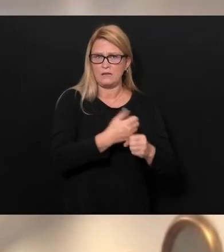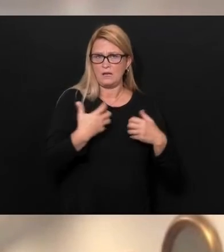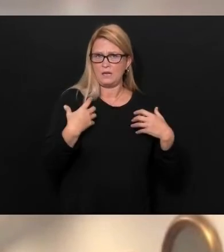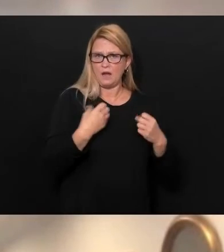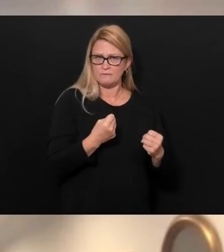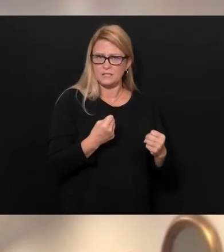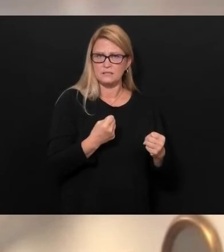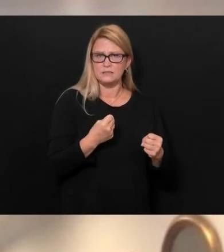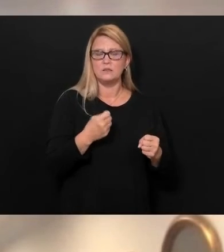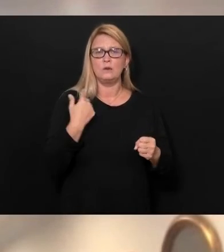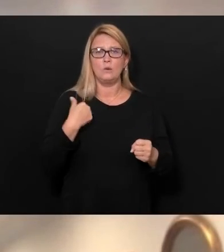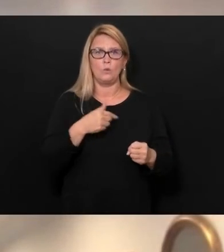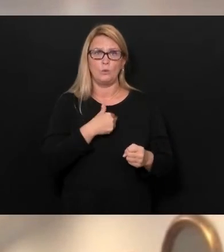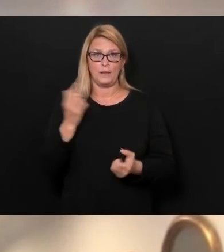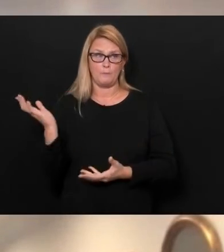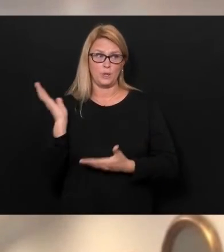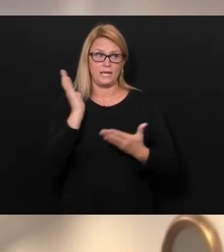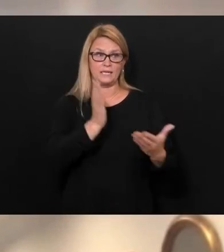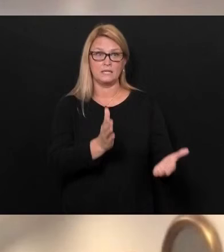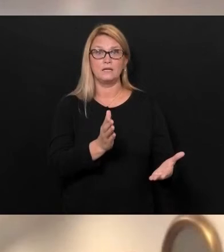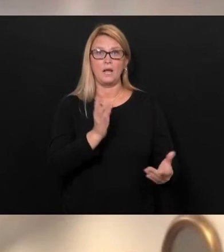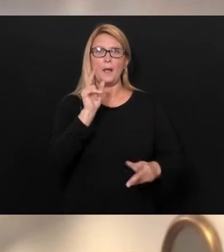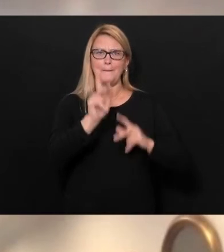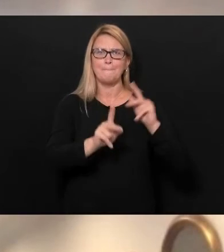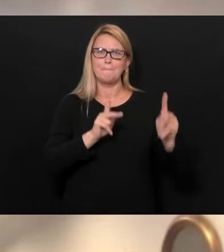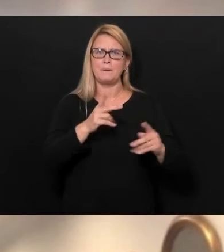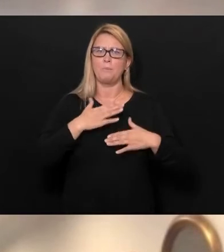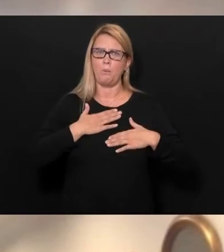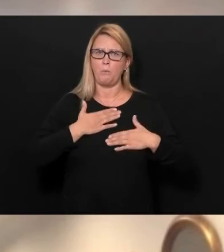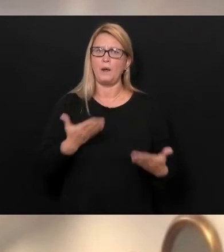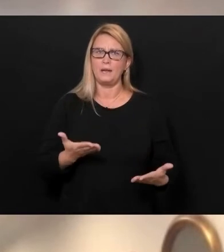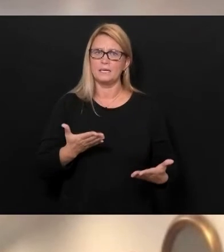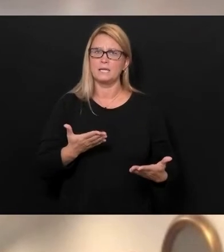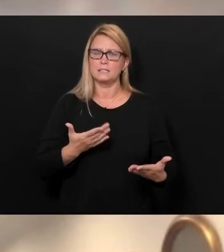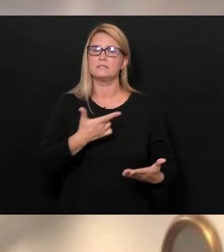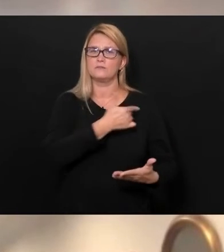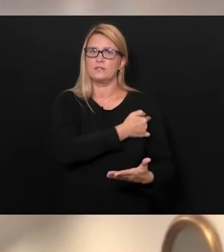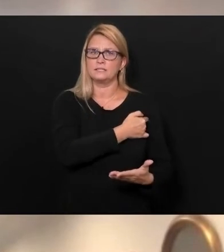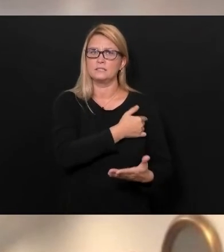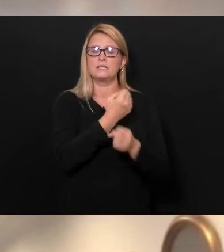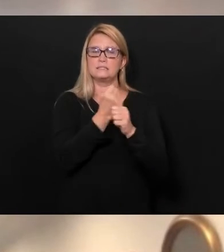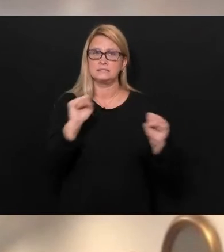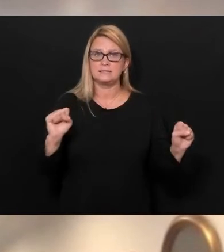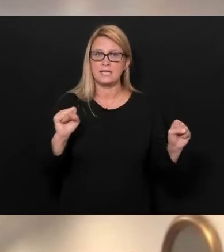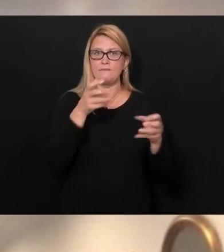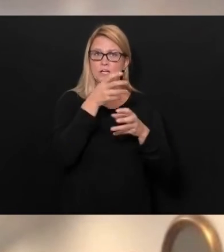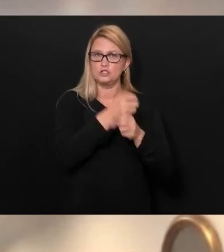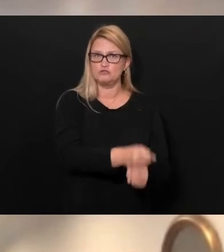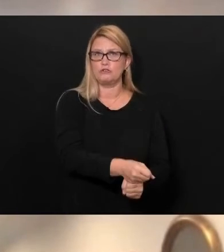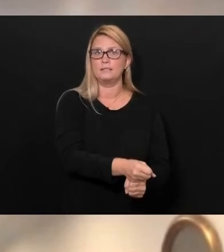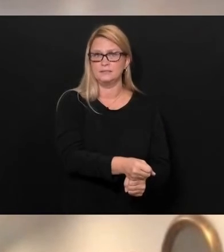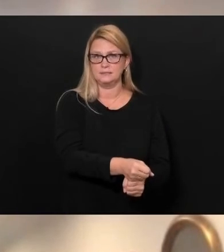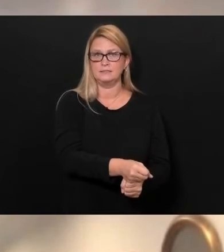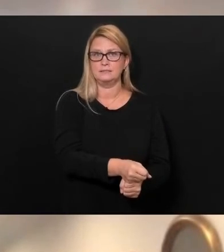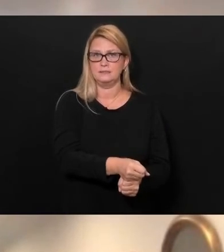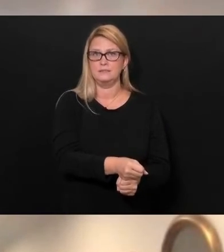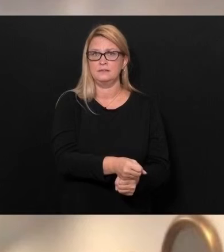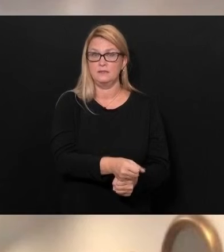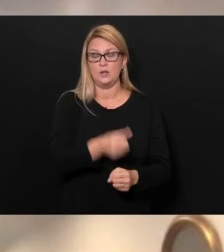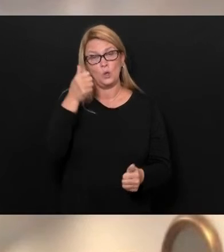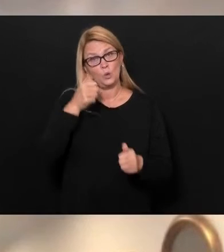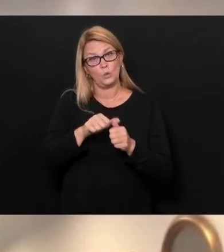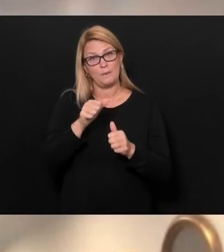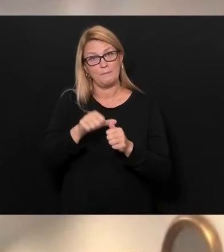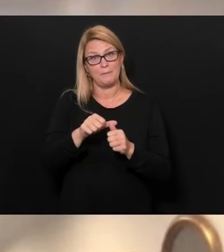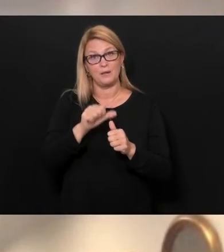when we deliver vaccine to the communities, that people do feel confident that the vaccine's safe and trustworthy and will take the vaccines. Because remember, it's